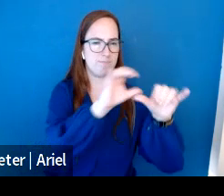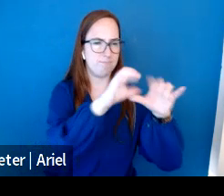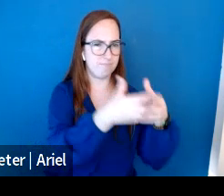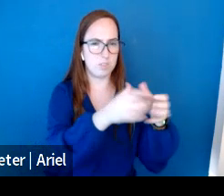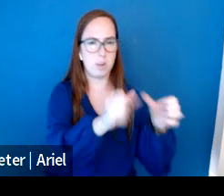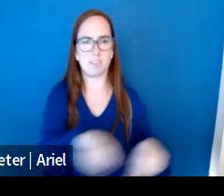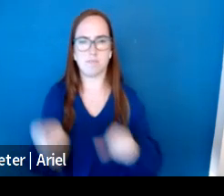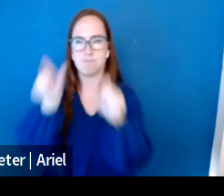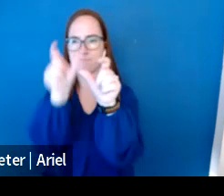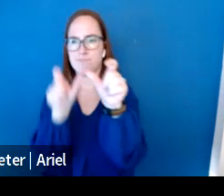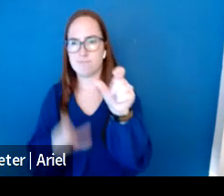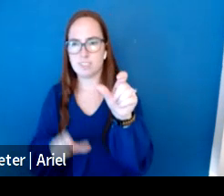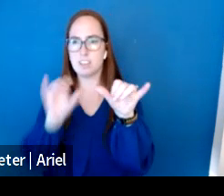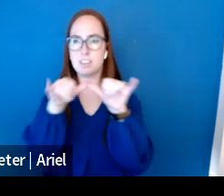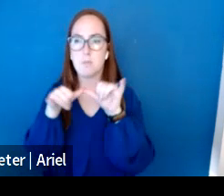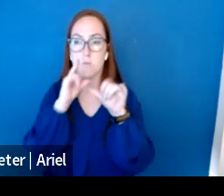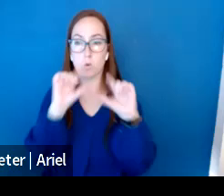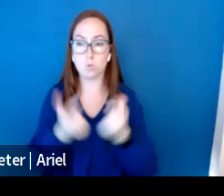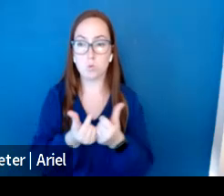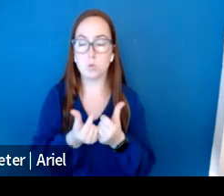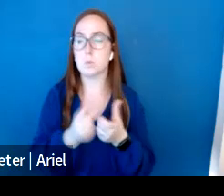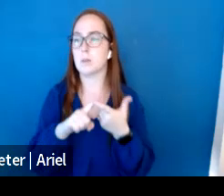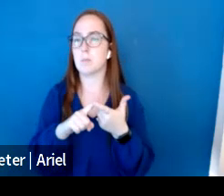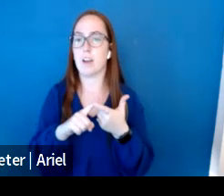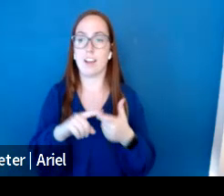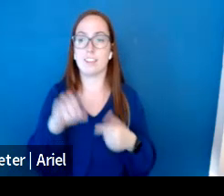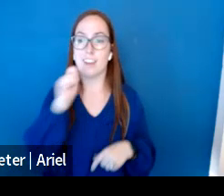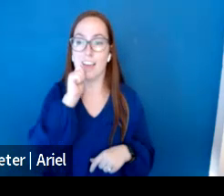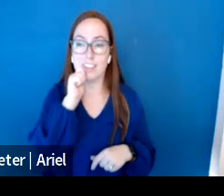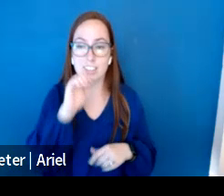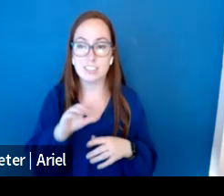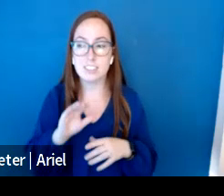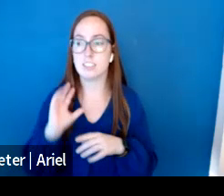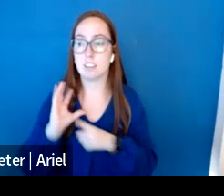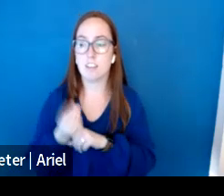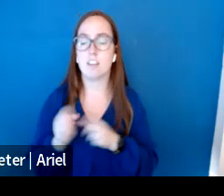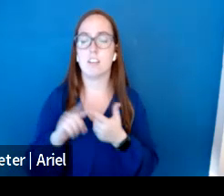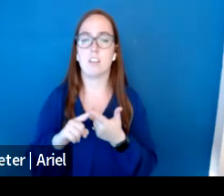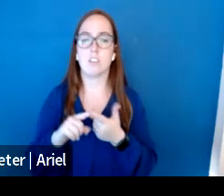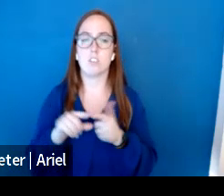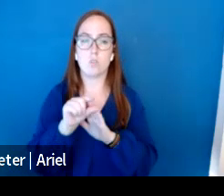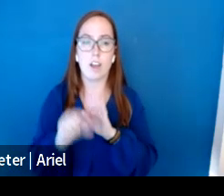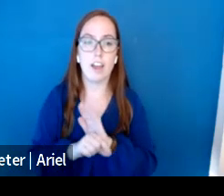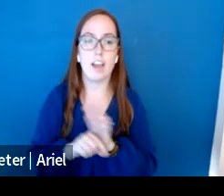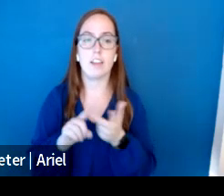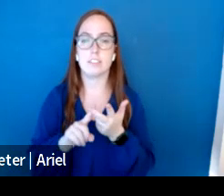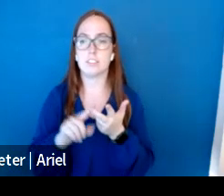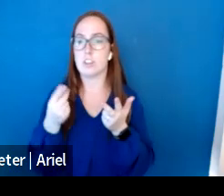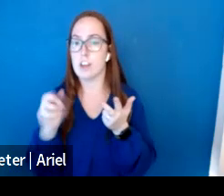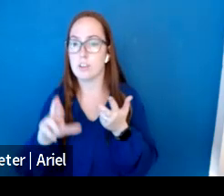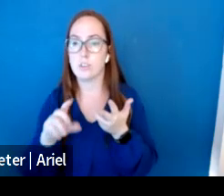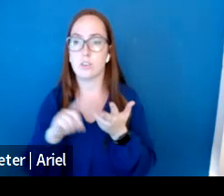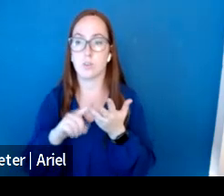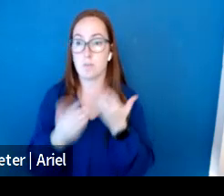either ethnicity, by gender, by grade, or by even specific teacher. Now I'm going to hand it over to my colleague Chris